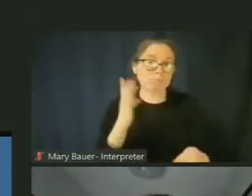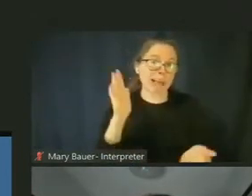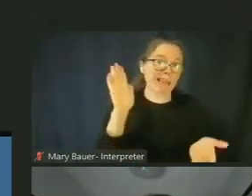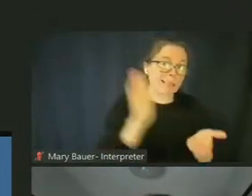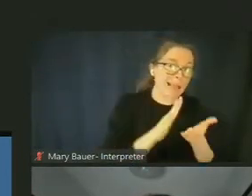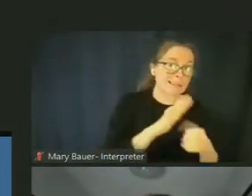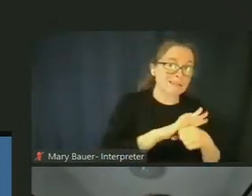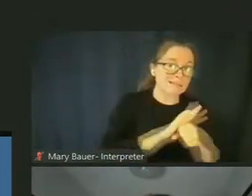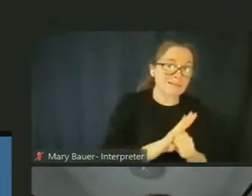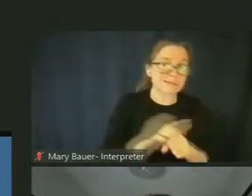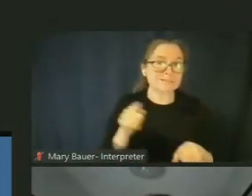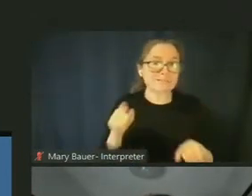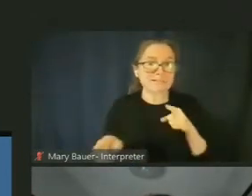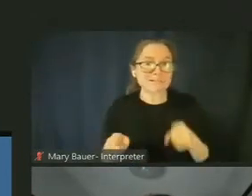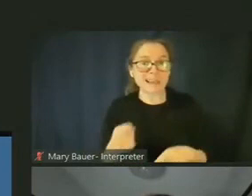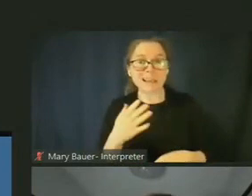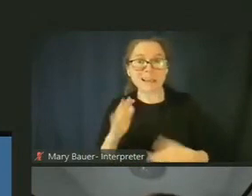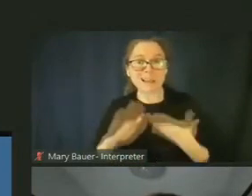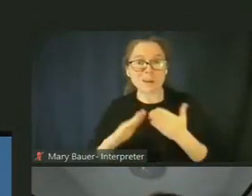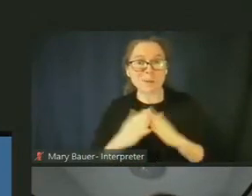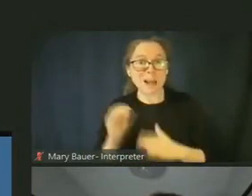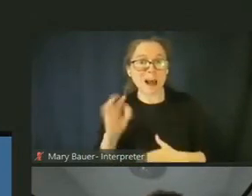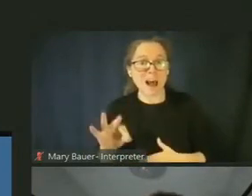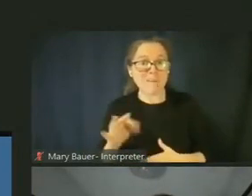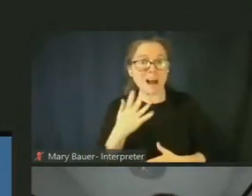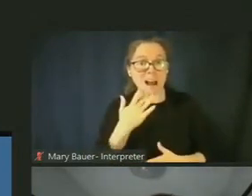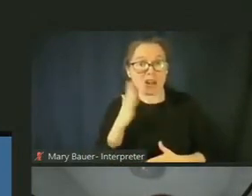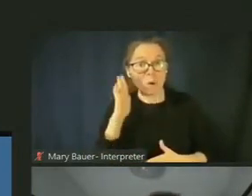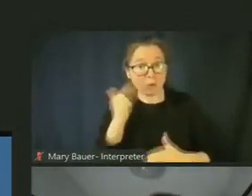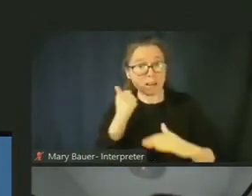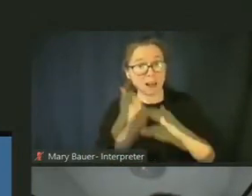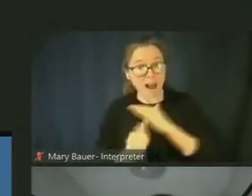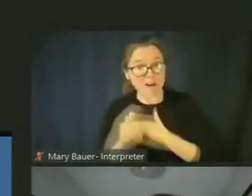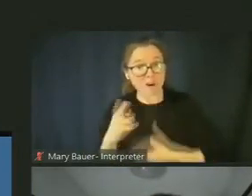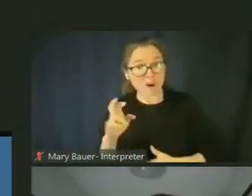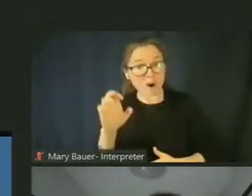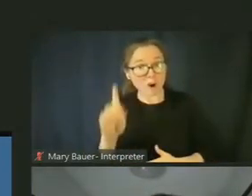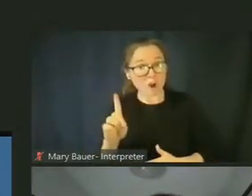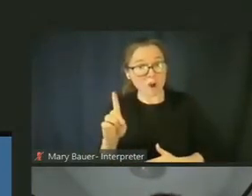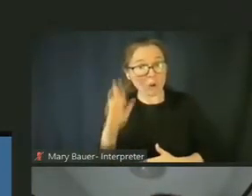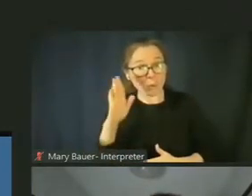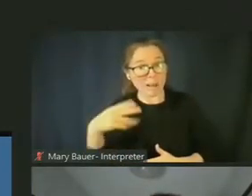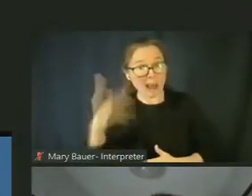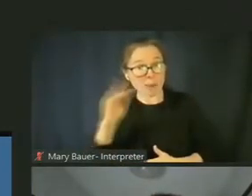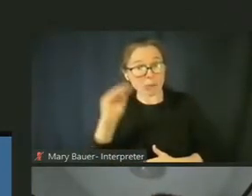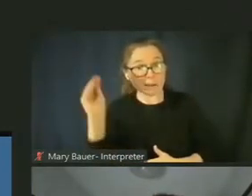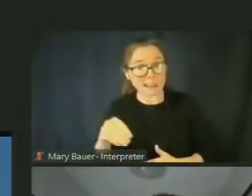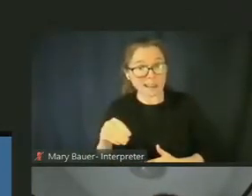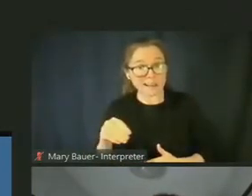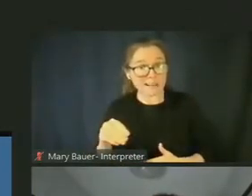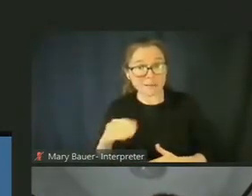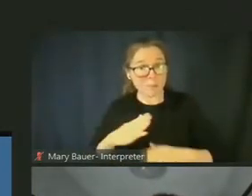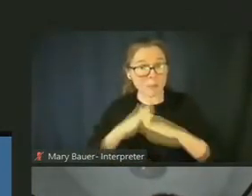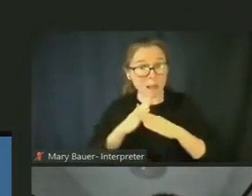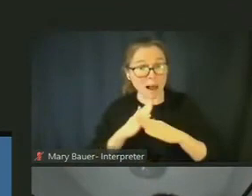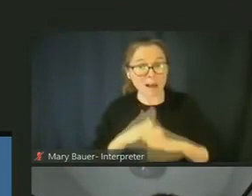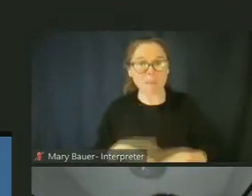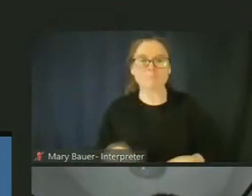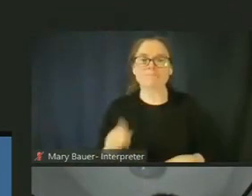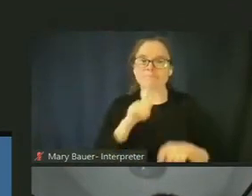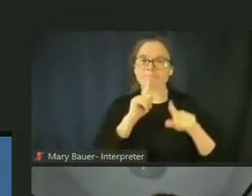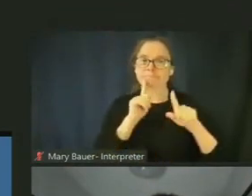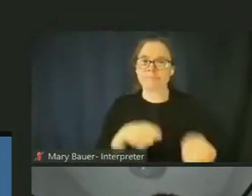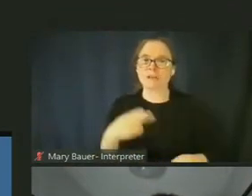in terms of communities of color being represented in that herd immunity figure? So what's important is to think that herd